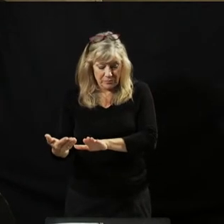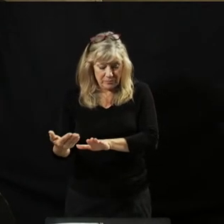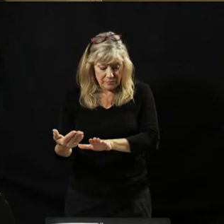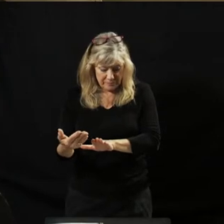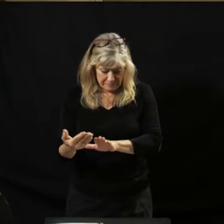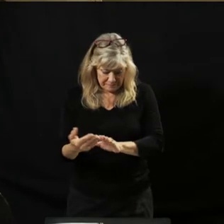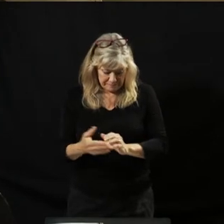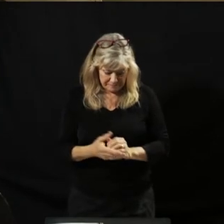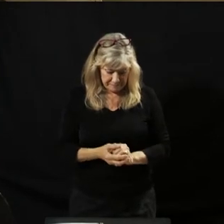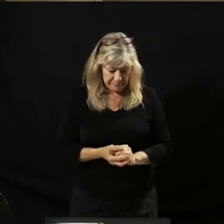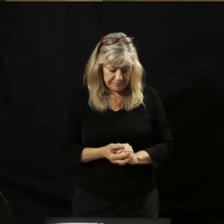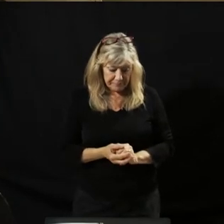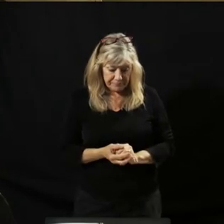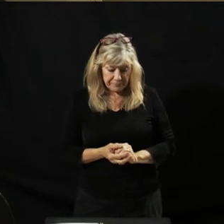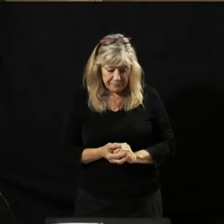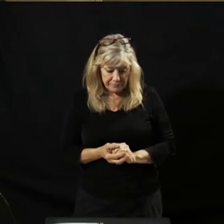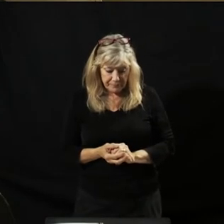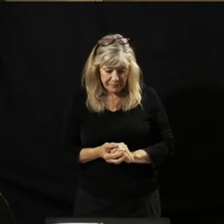underworld.